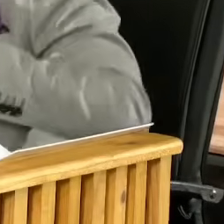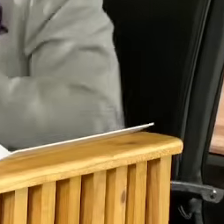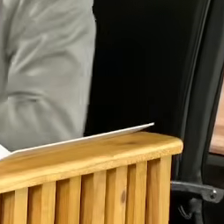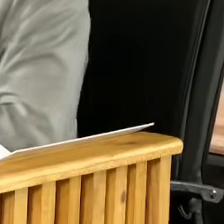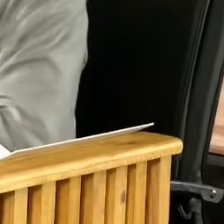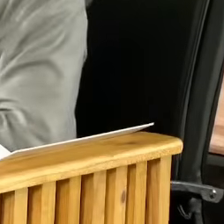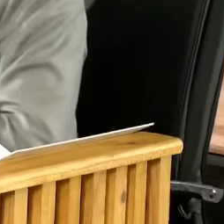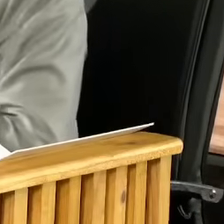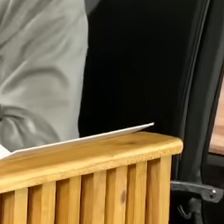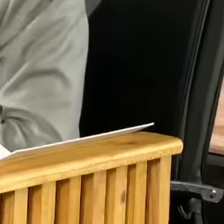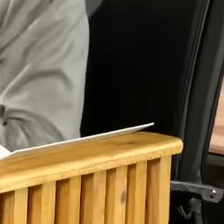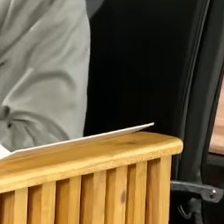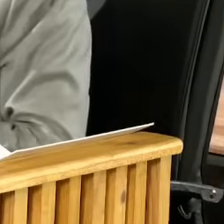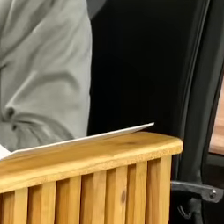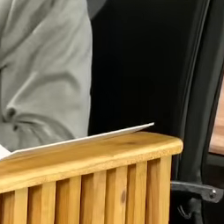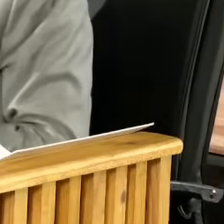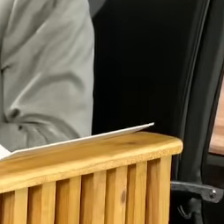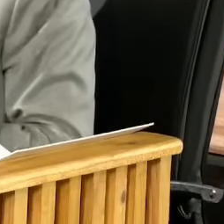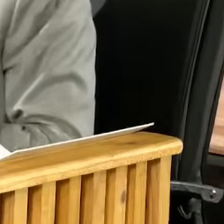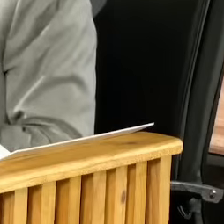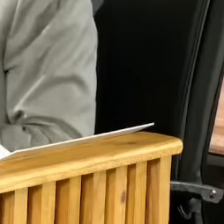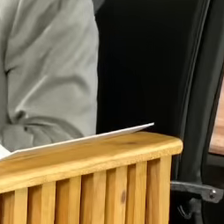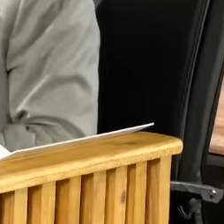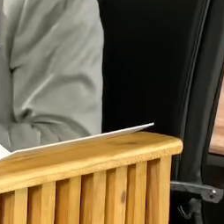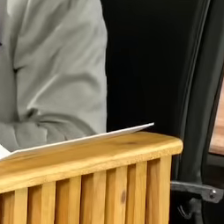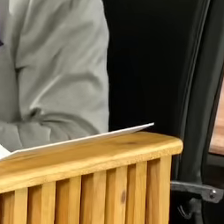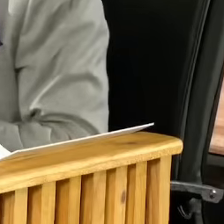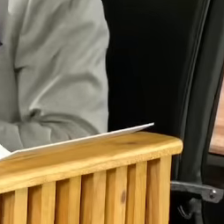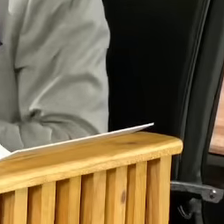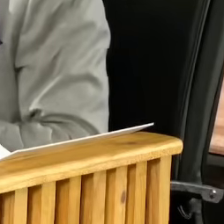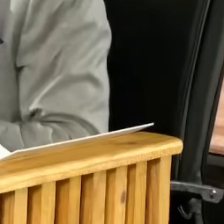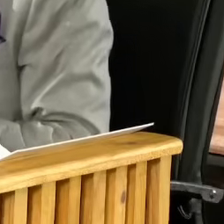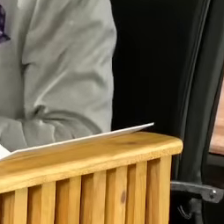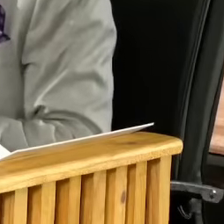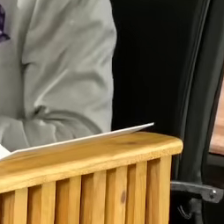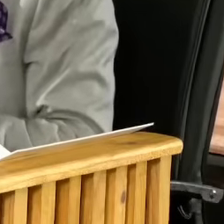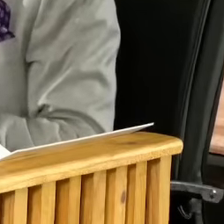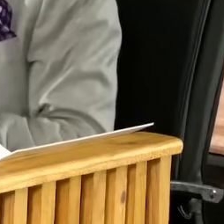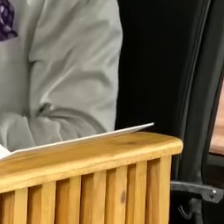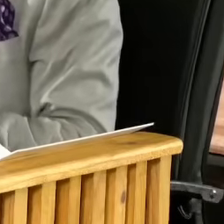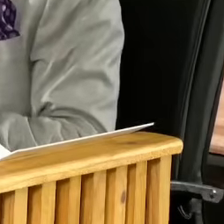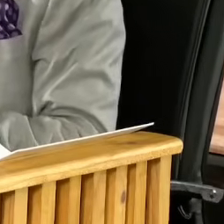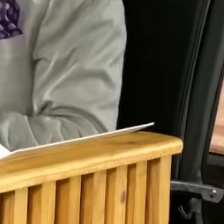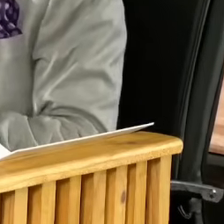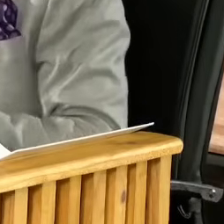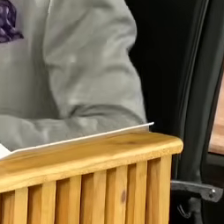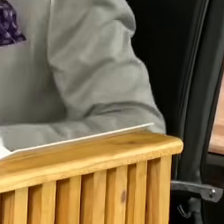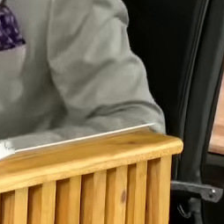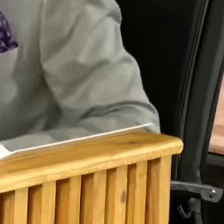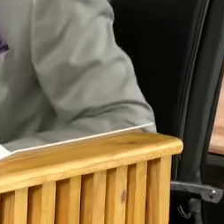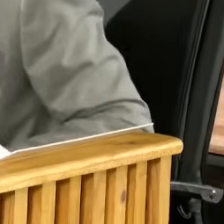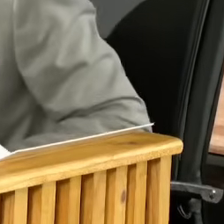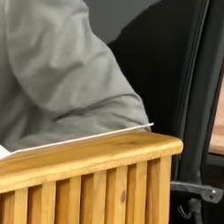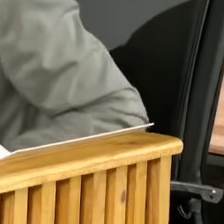do. I do. Thank you, General. Yes, Mr. Mutau.